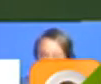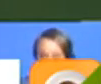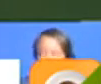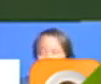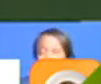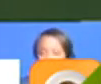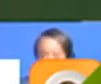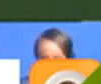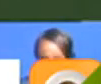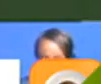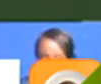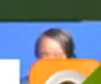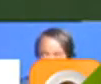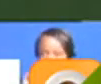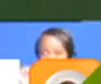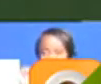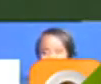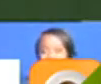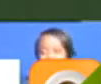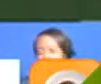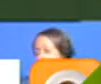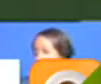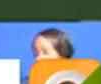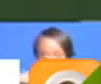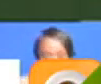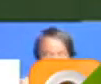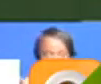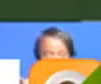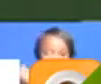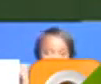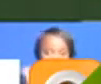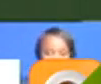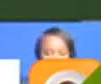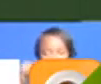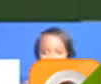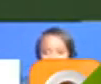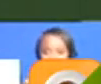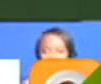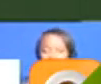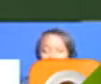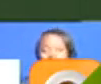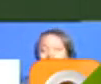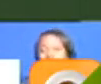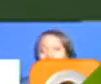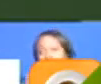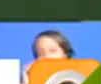we can be better accountable as a government.